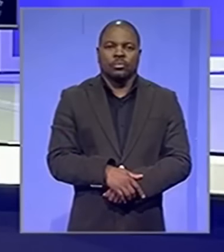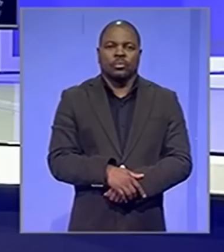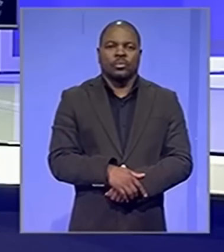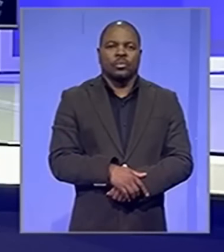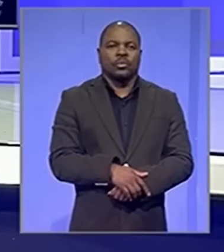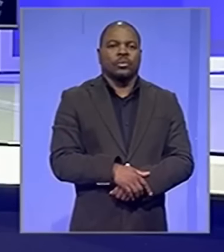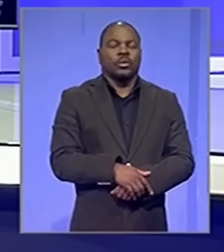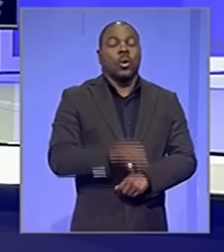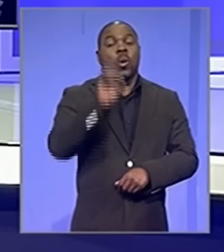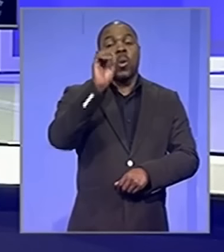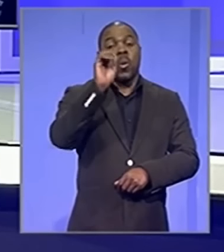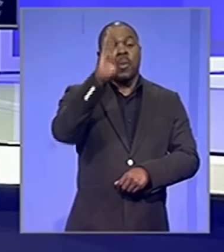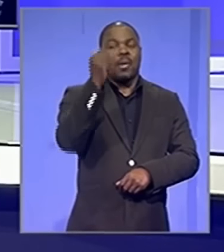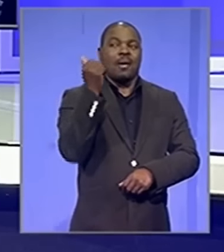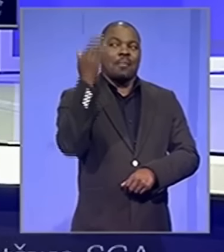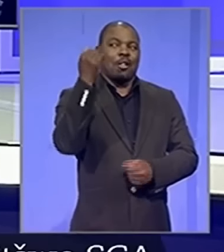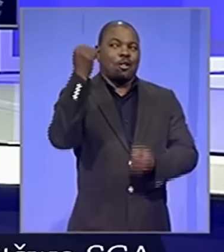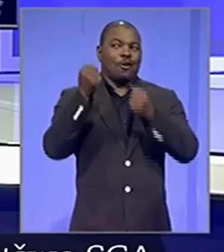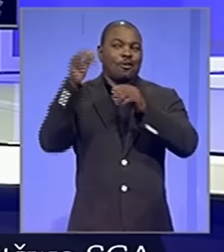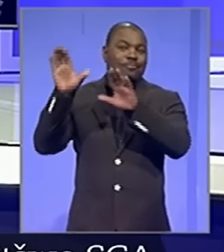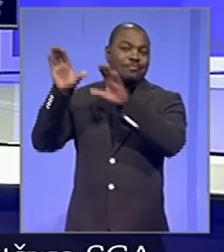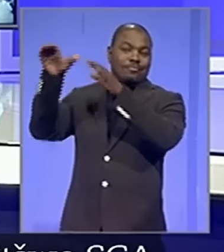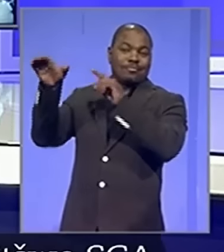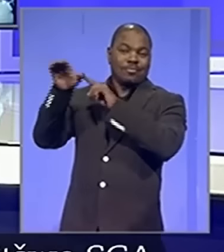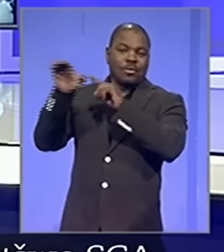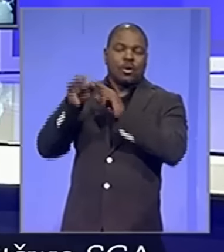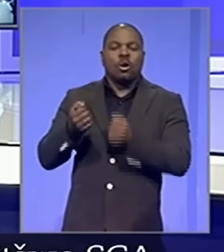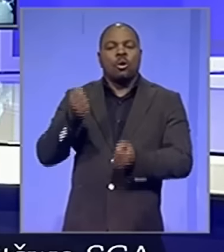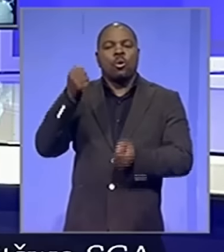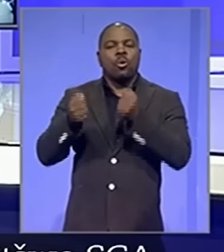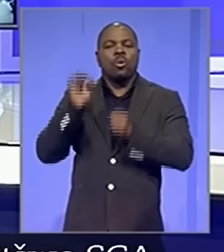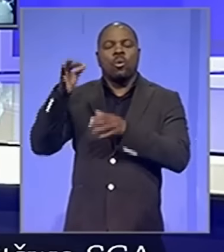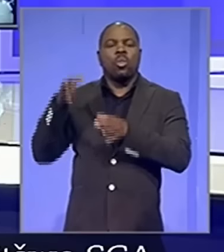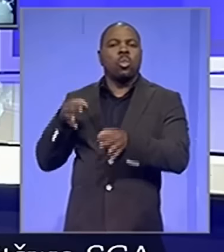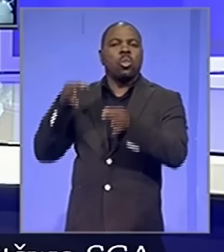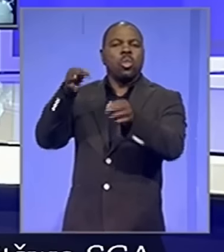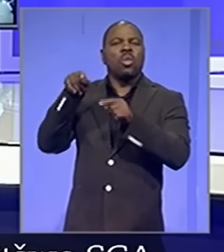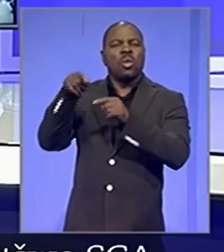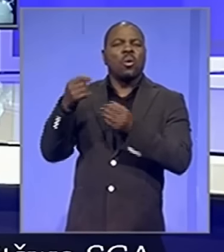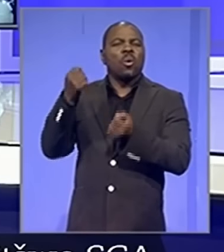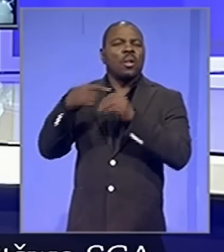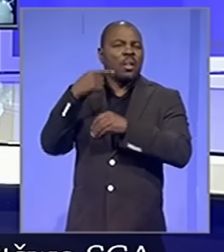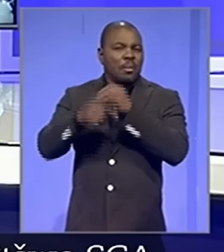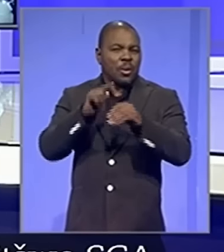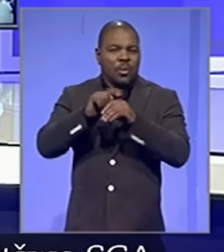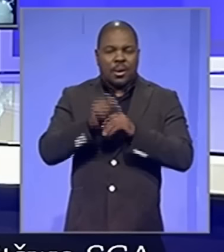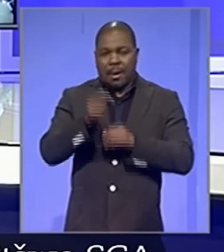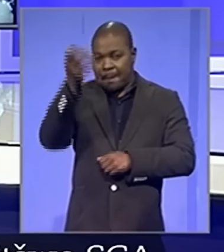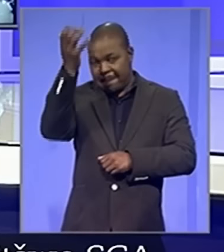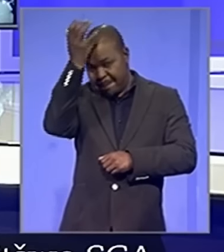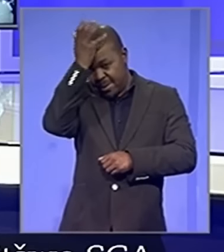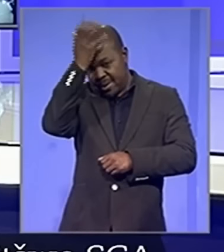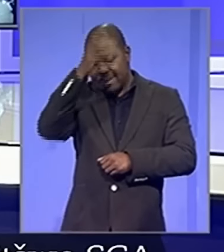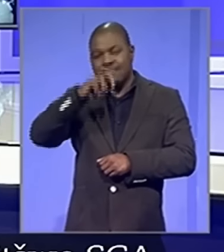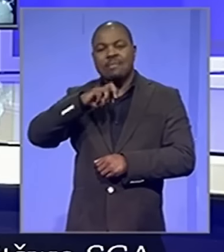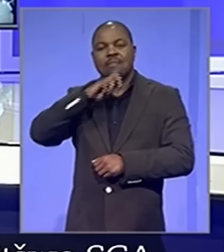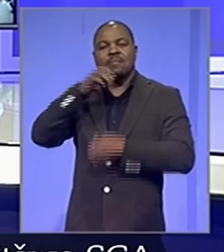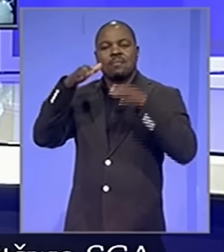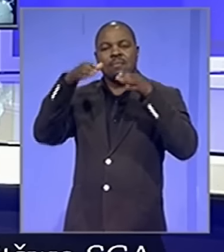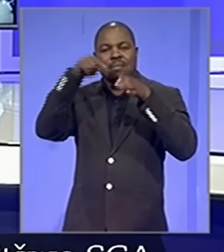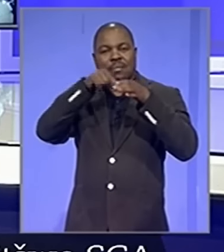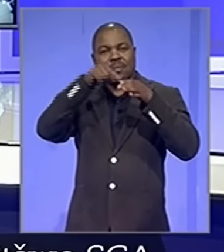Khorotseko kgolo ya boipiletso ka Bloemfontein e šutisitse tieletso ya boipiletso bjo o boamago ngwako wa bogoši